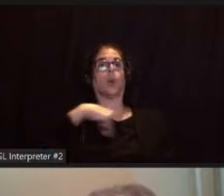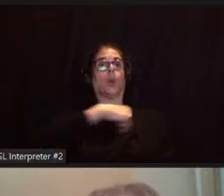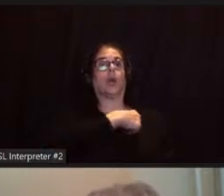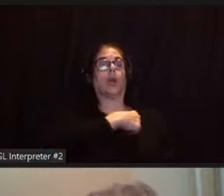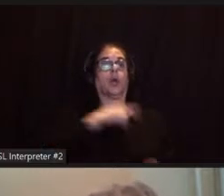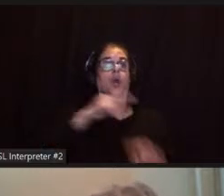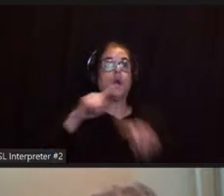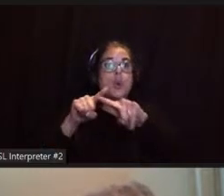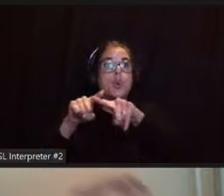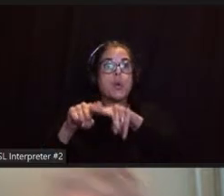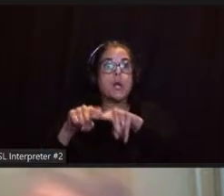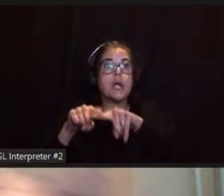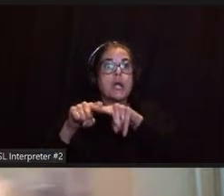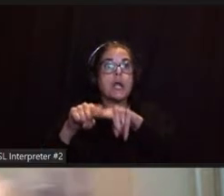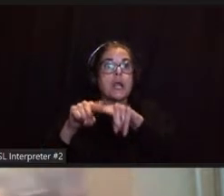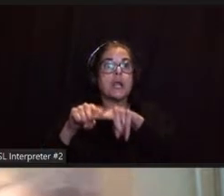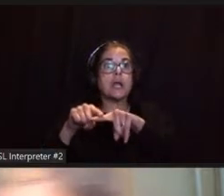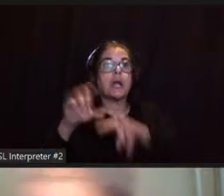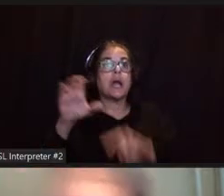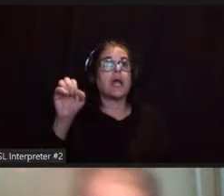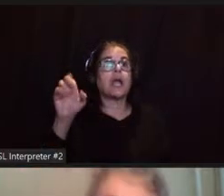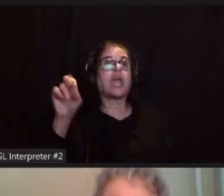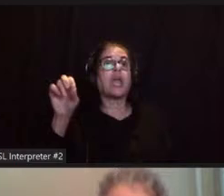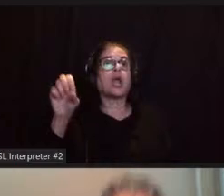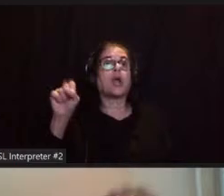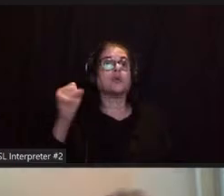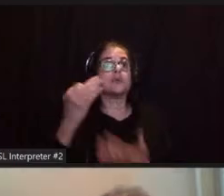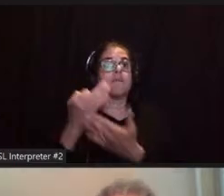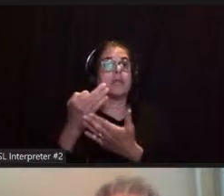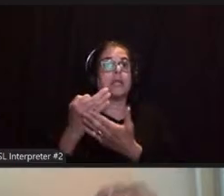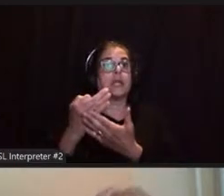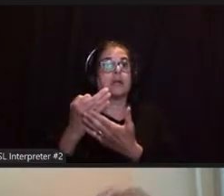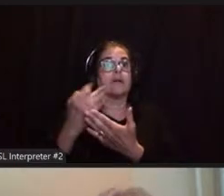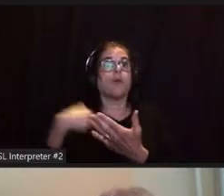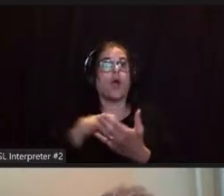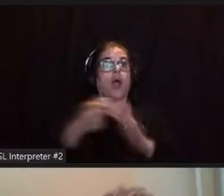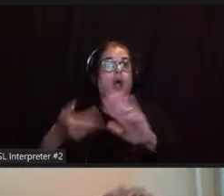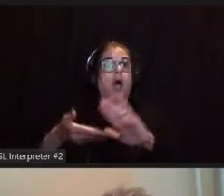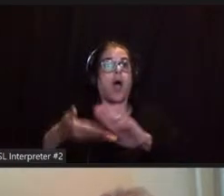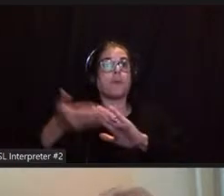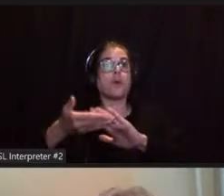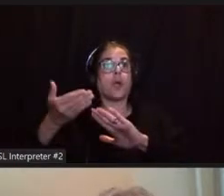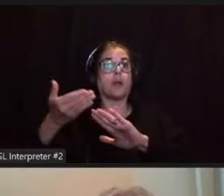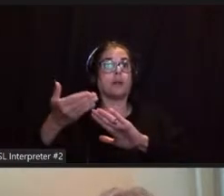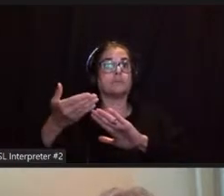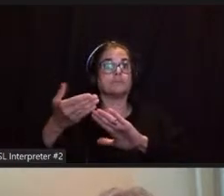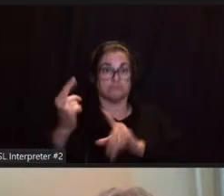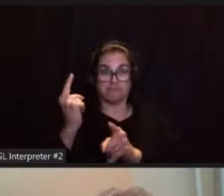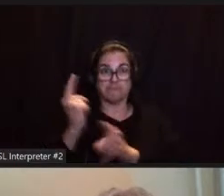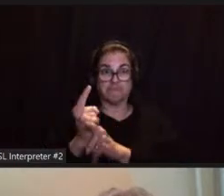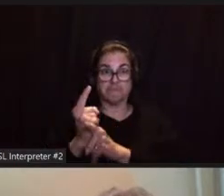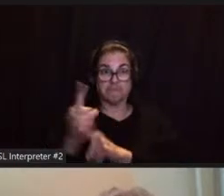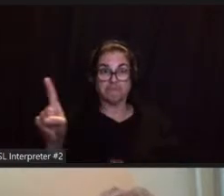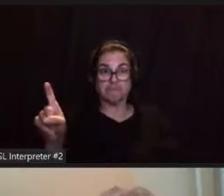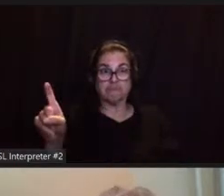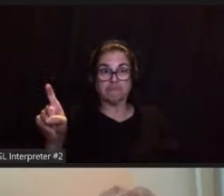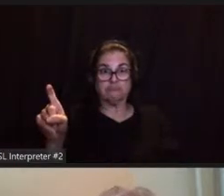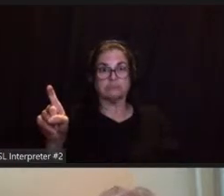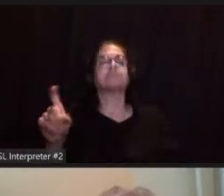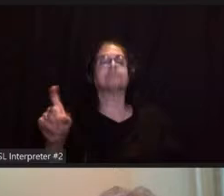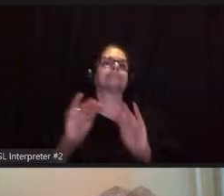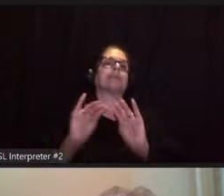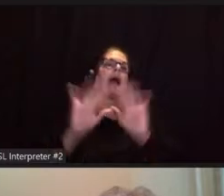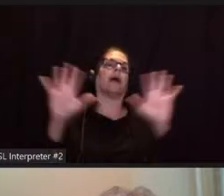totally, okay, in CARES funding to operate. That's bottom line. So we obviously are